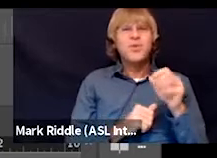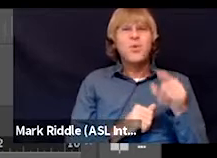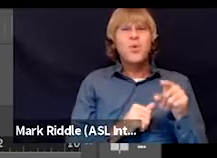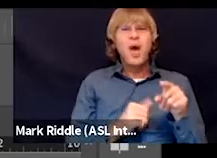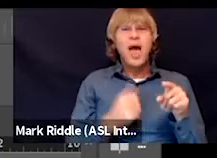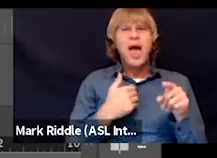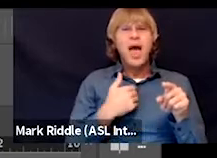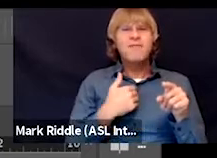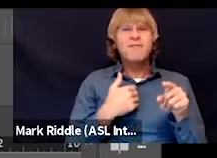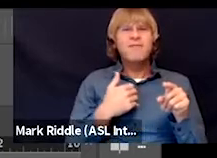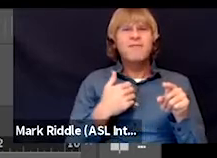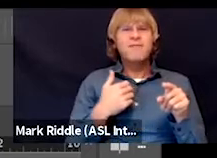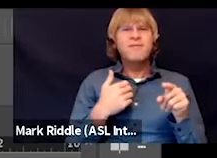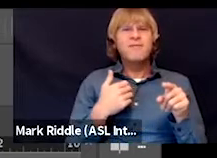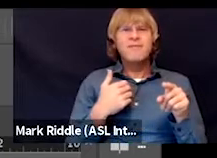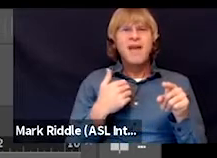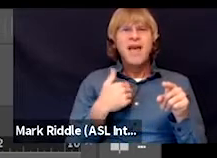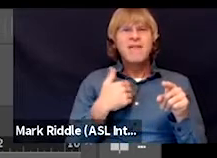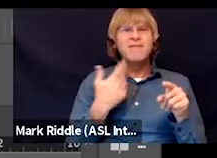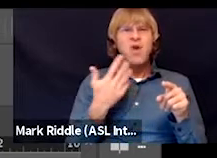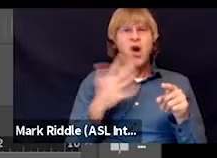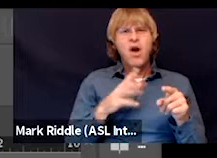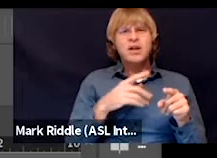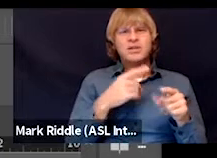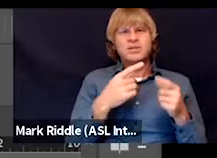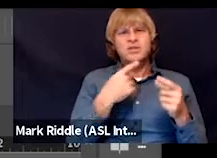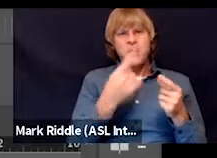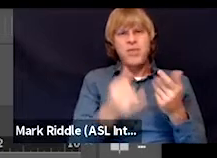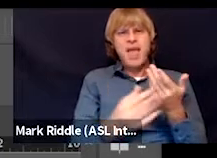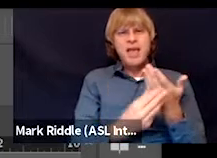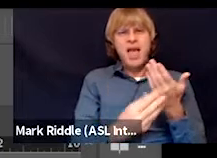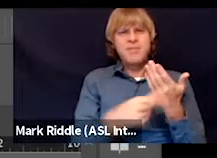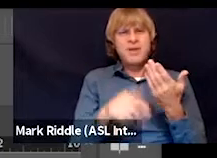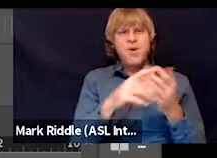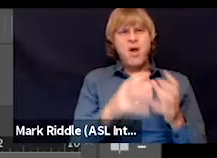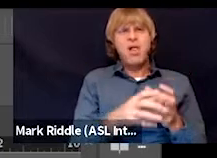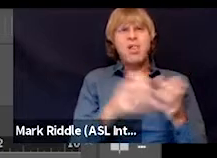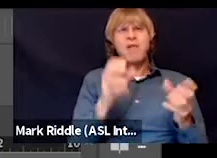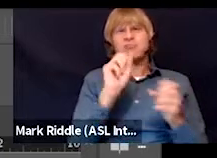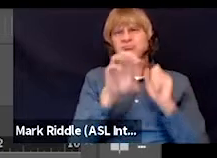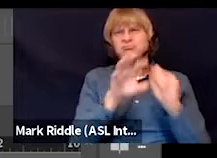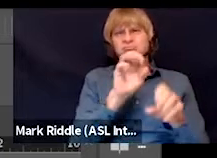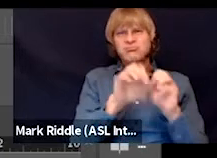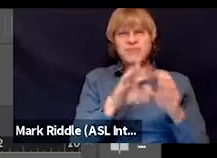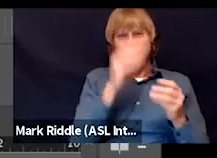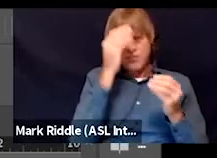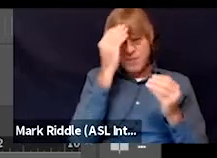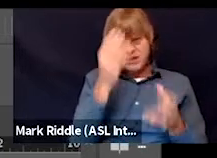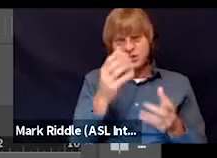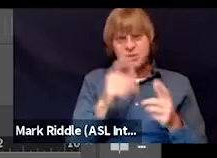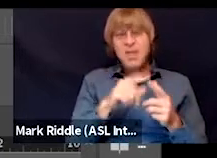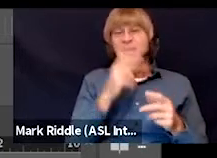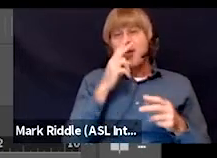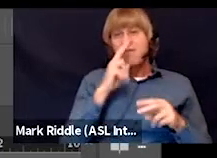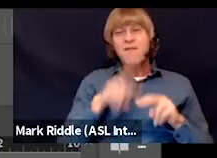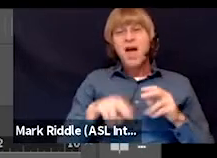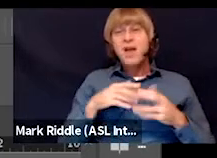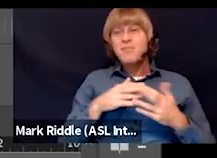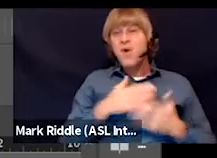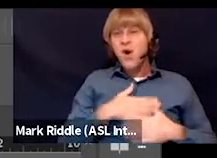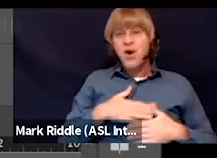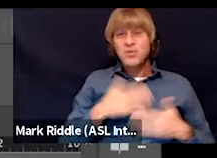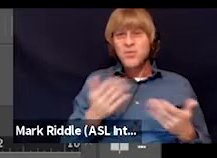have told the copy in here a whole lot of pieces of information, but here's the fun part.